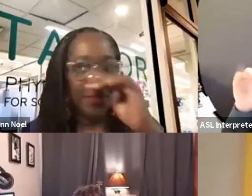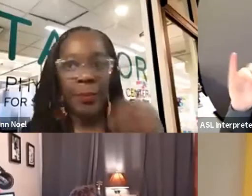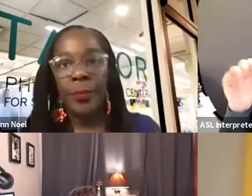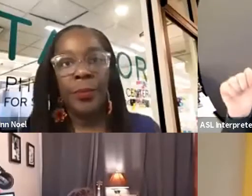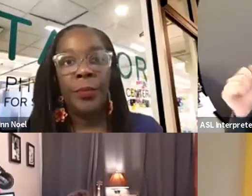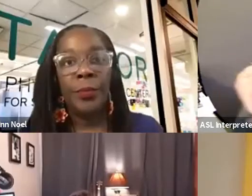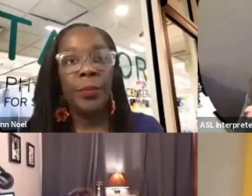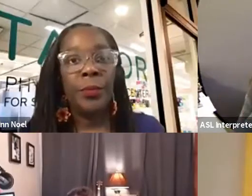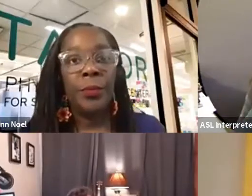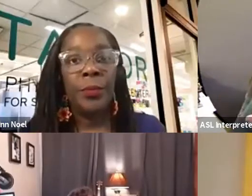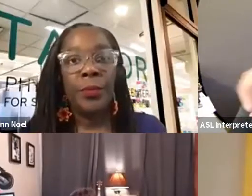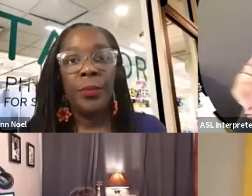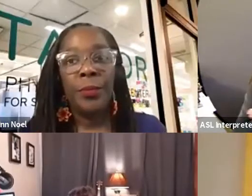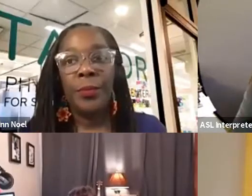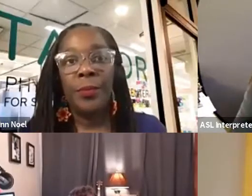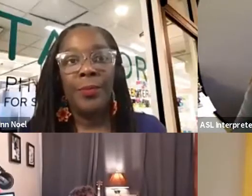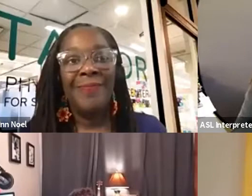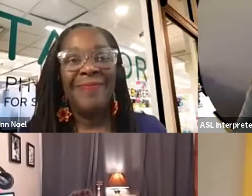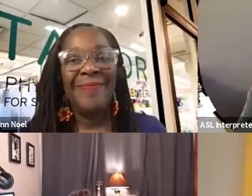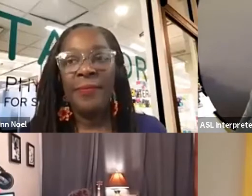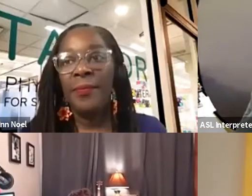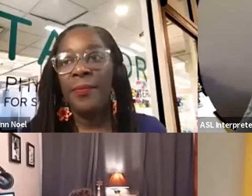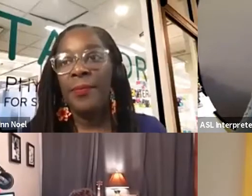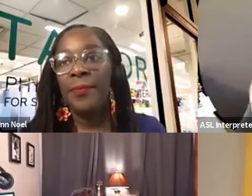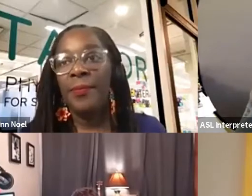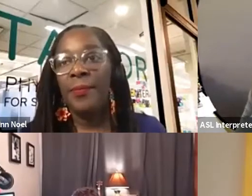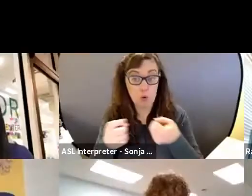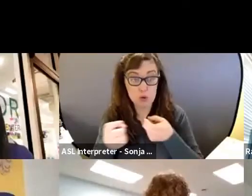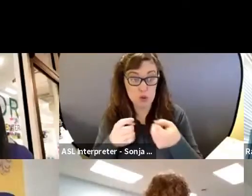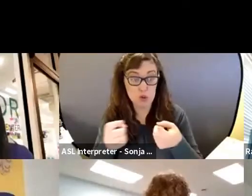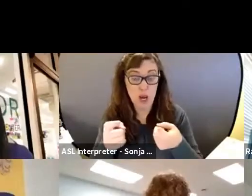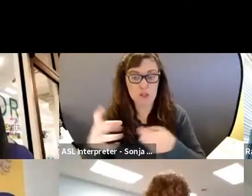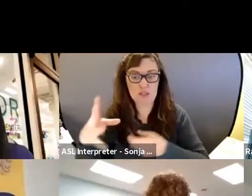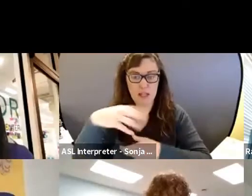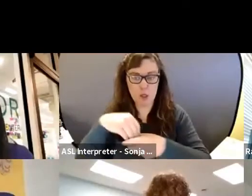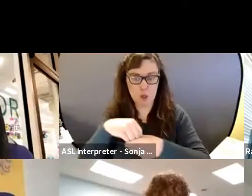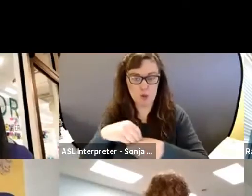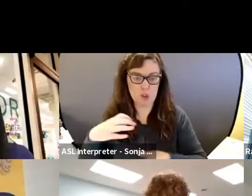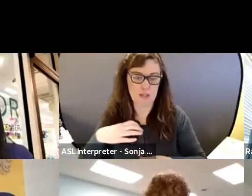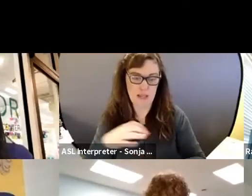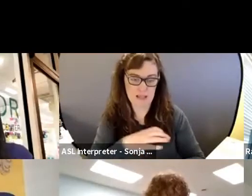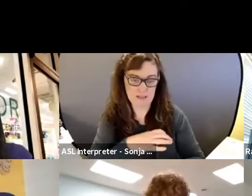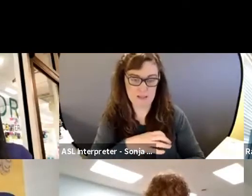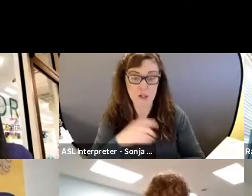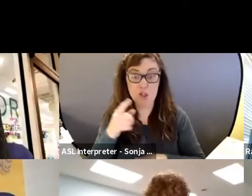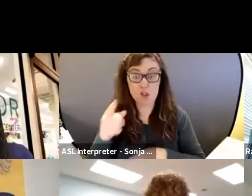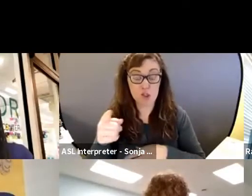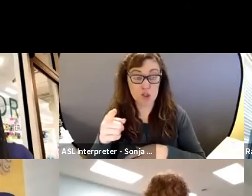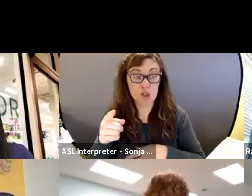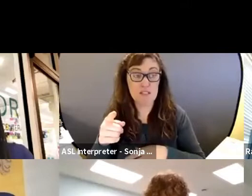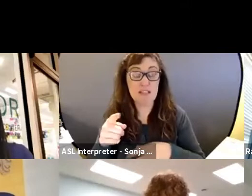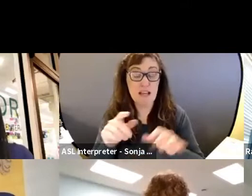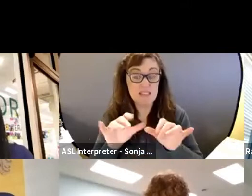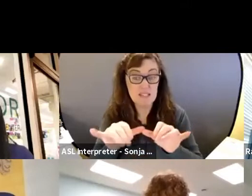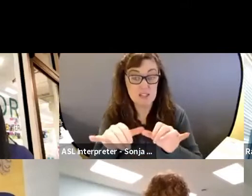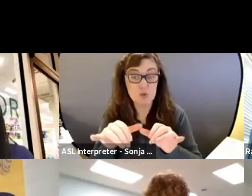also co-chairs IDSA's Diversity, Equity, and Inclusion Council. She's an industrial designer with an extensive